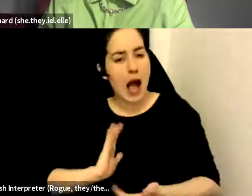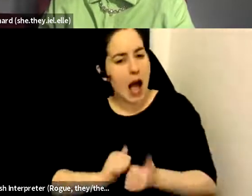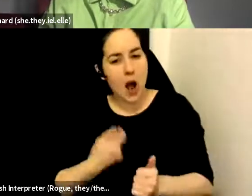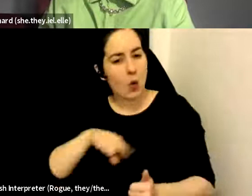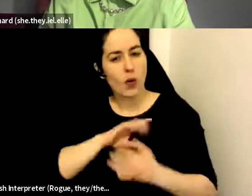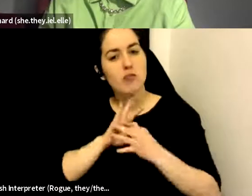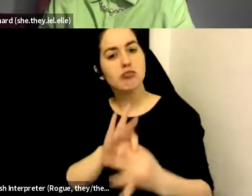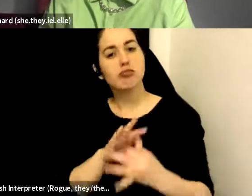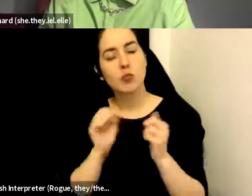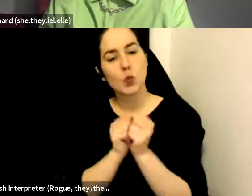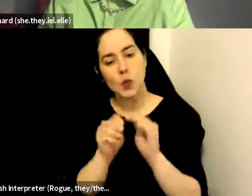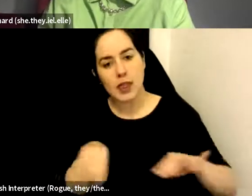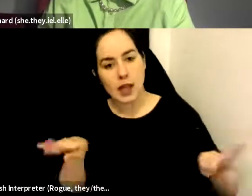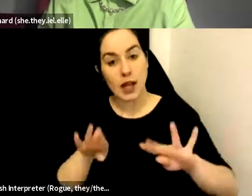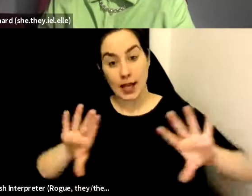to land.